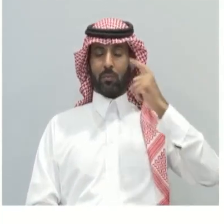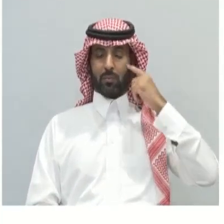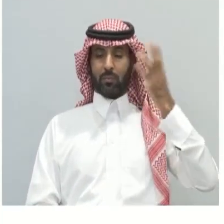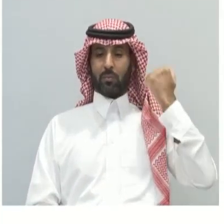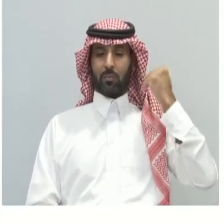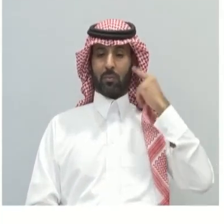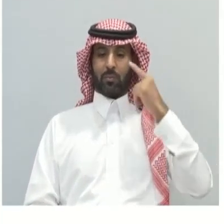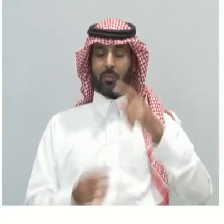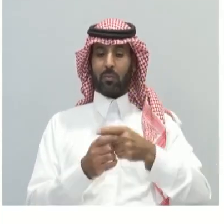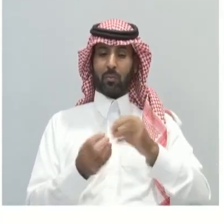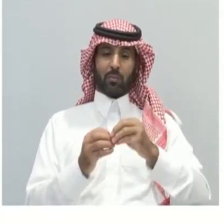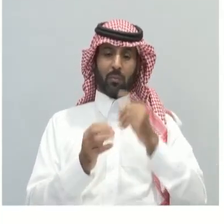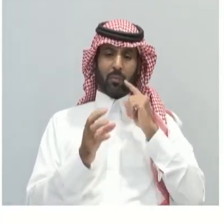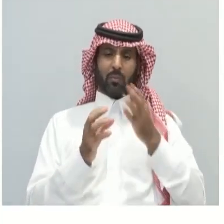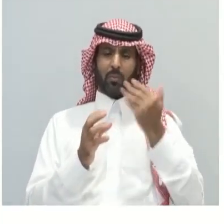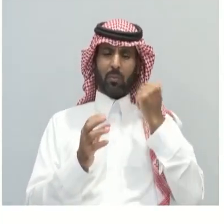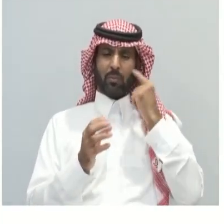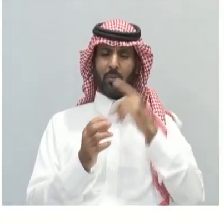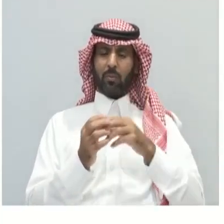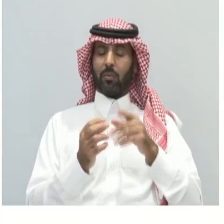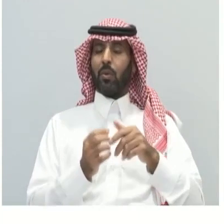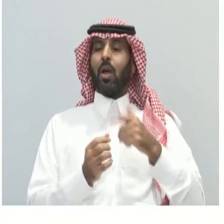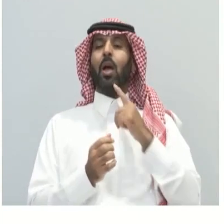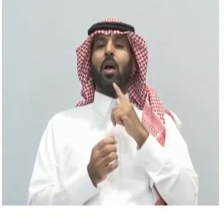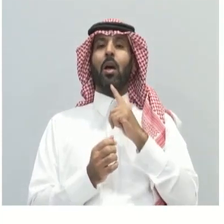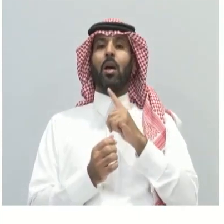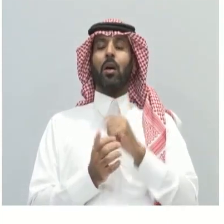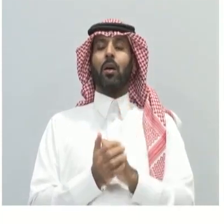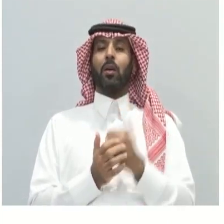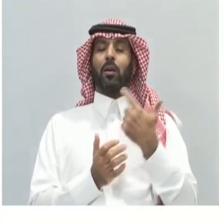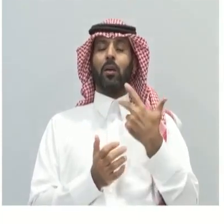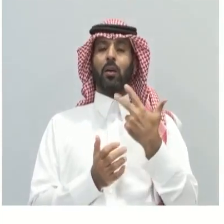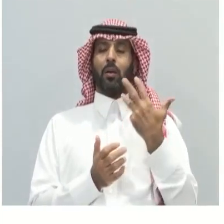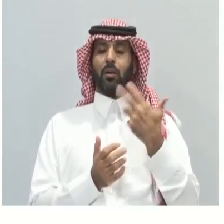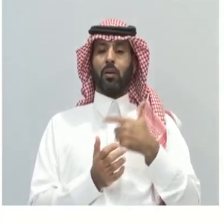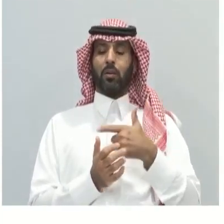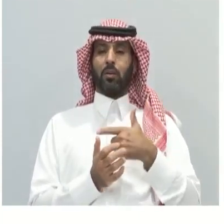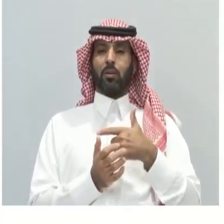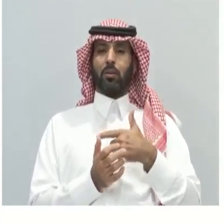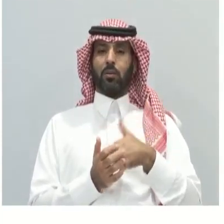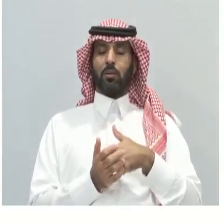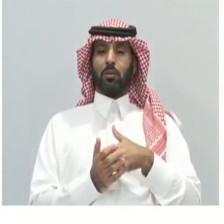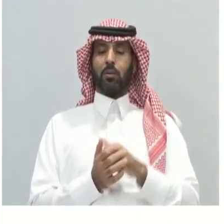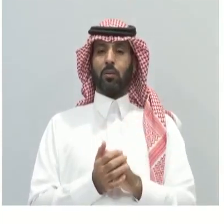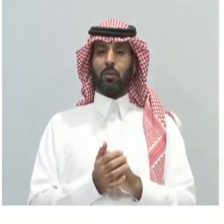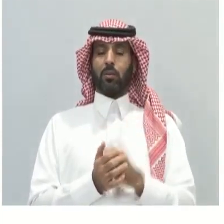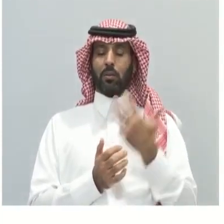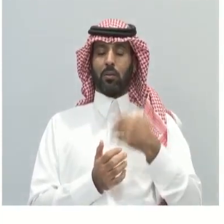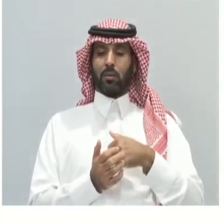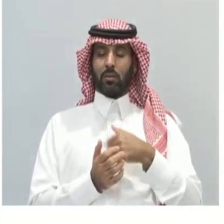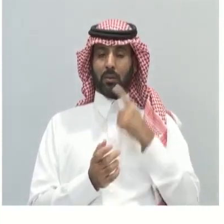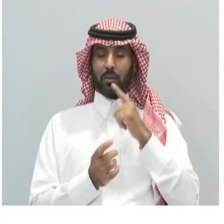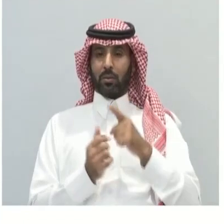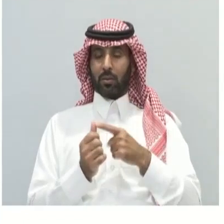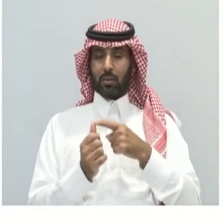proposal for color television was patented in 1904. Milestone, his work included